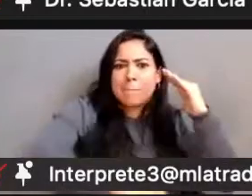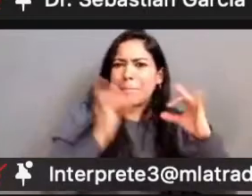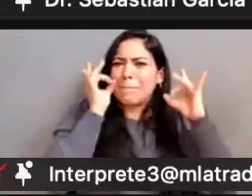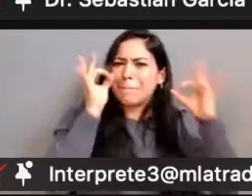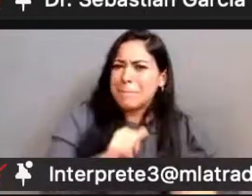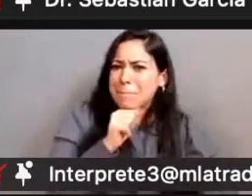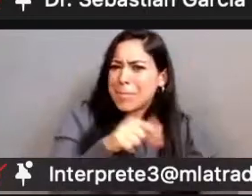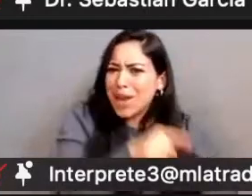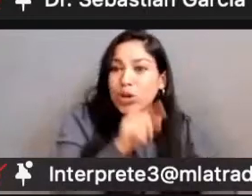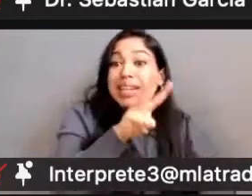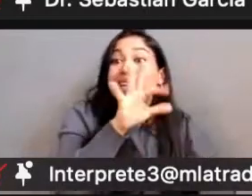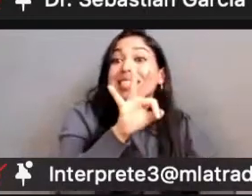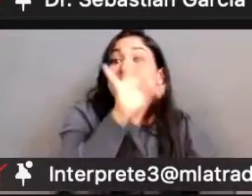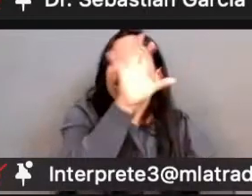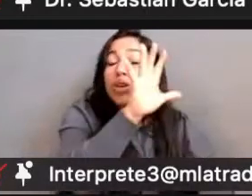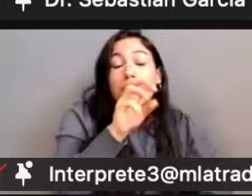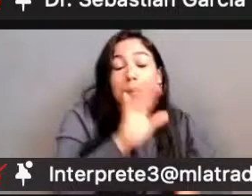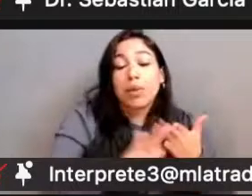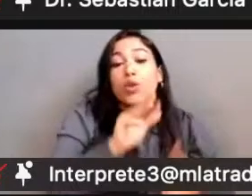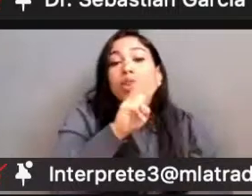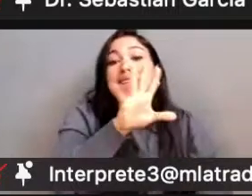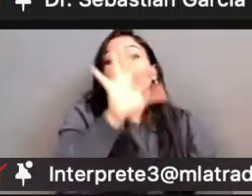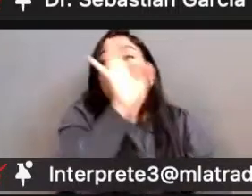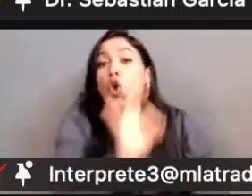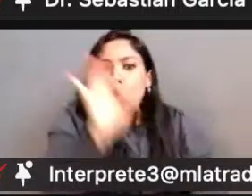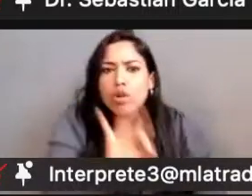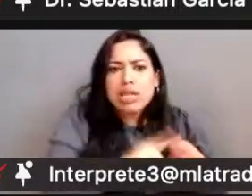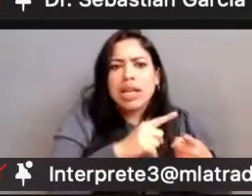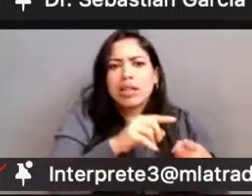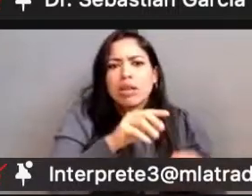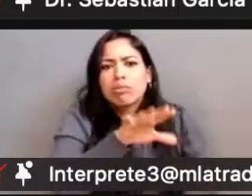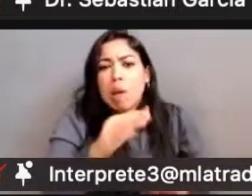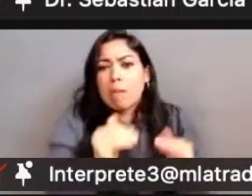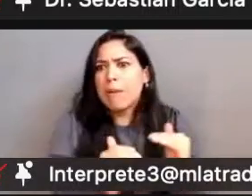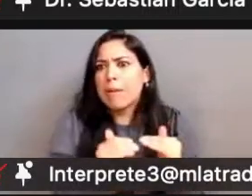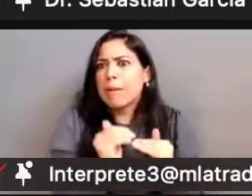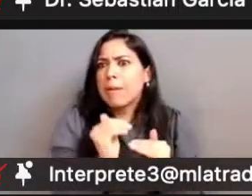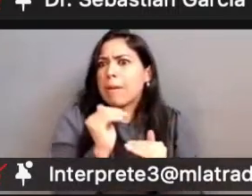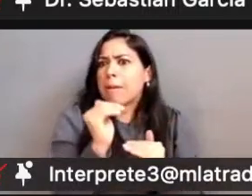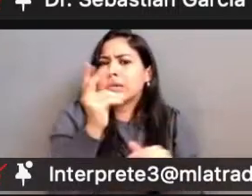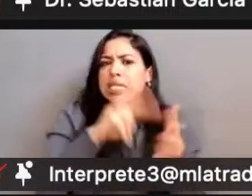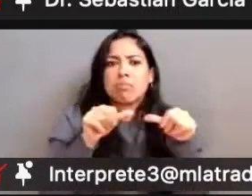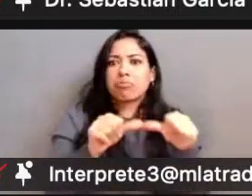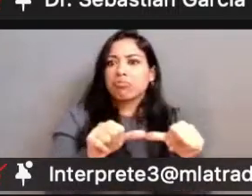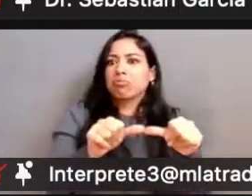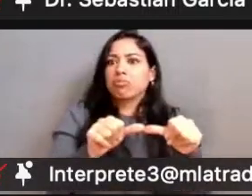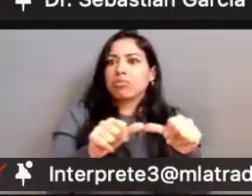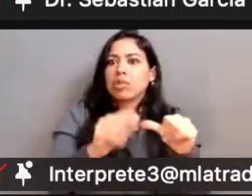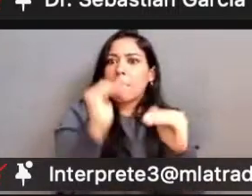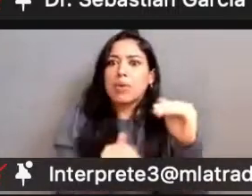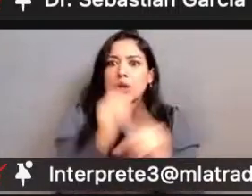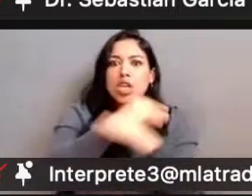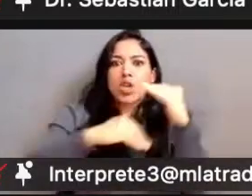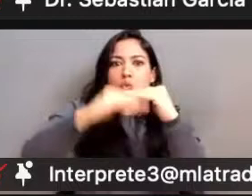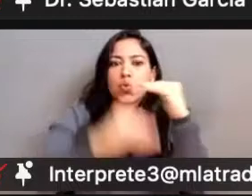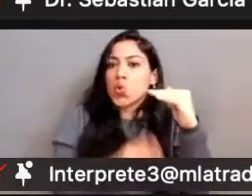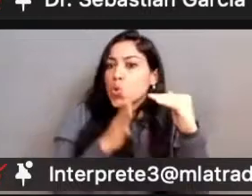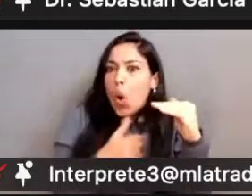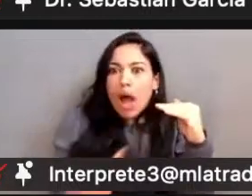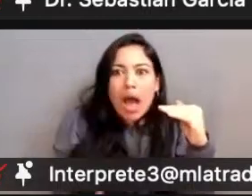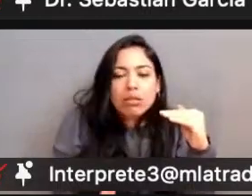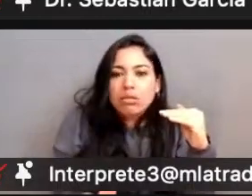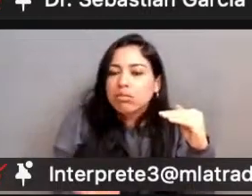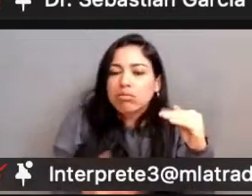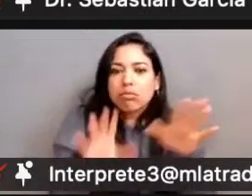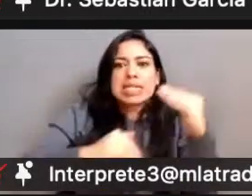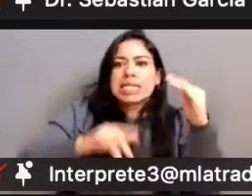considerably increased to 35%. And from then on, basically has been steady. We have not been able to